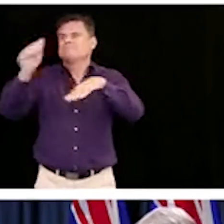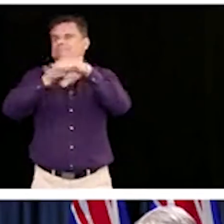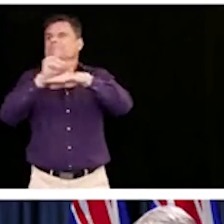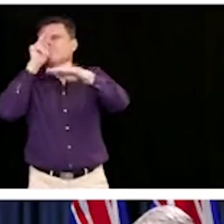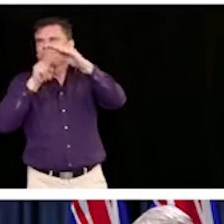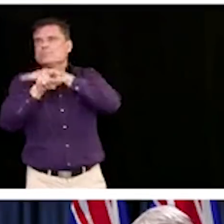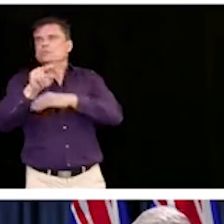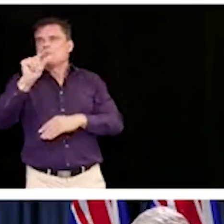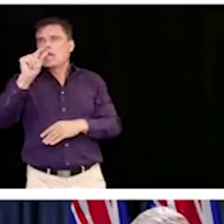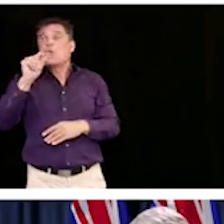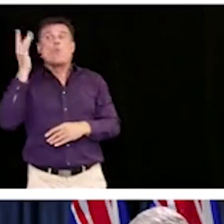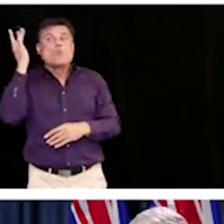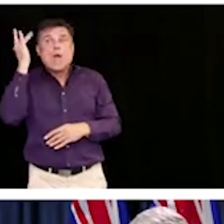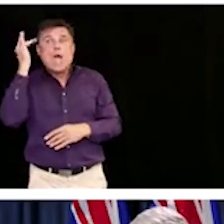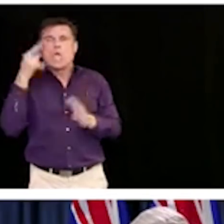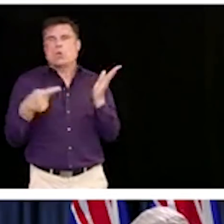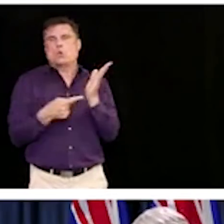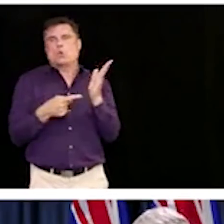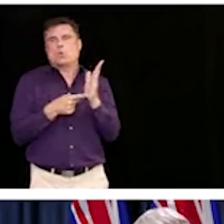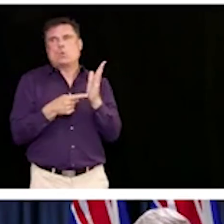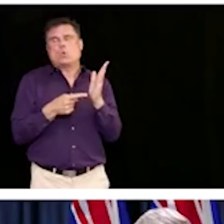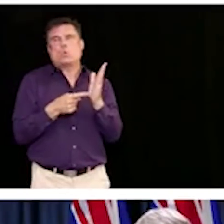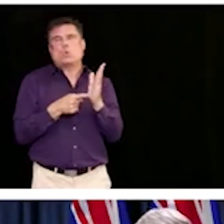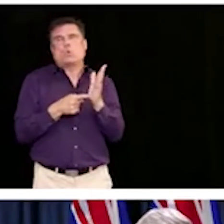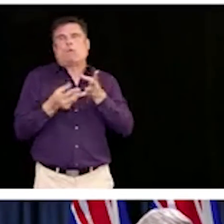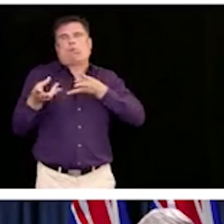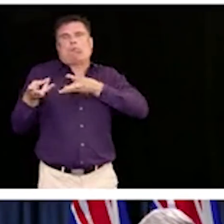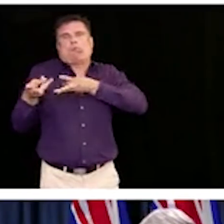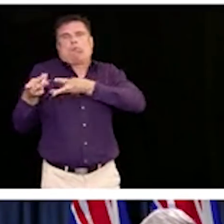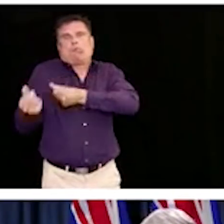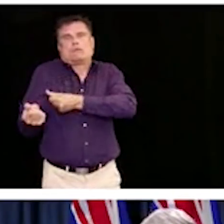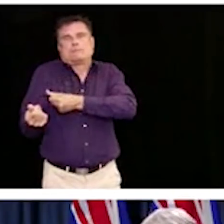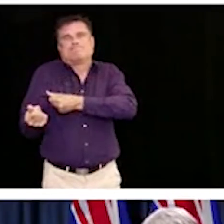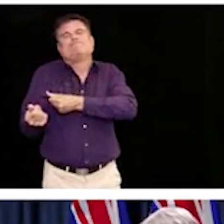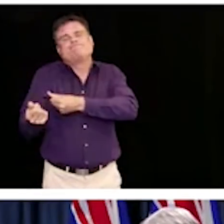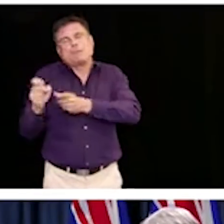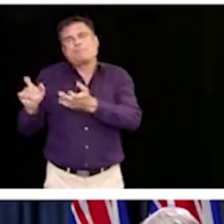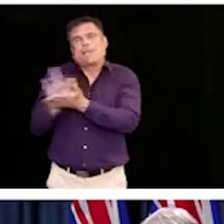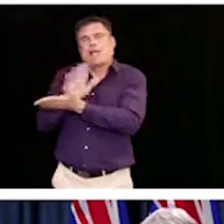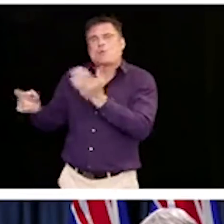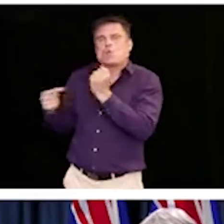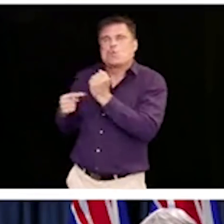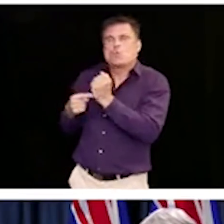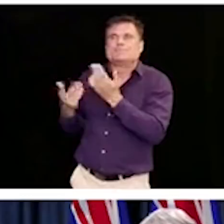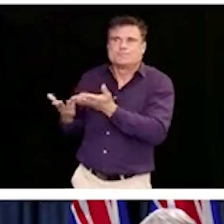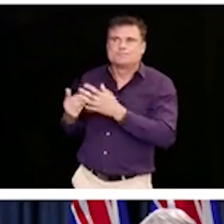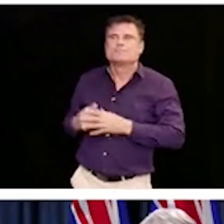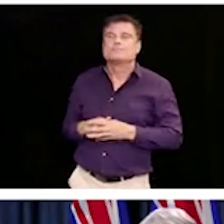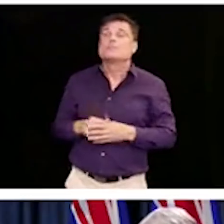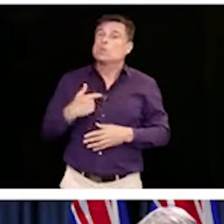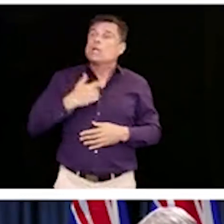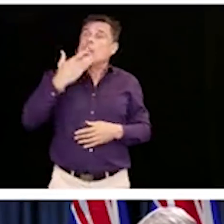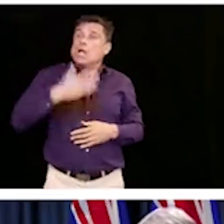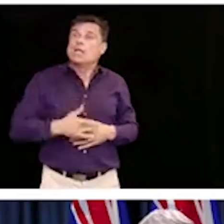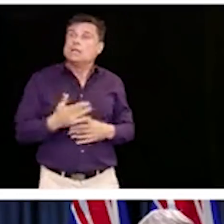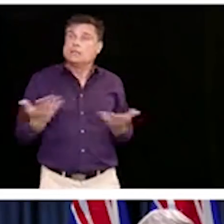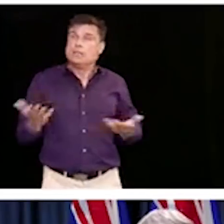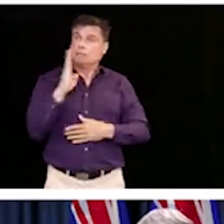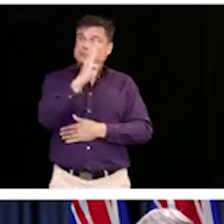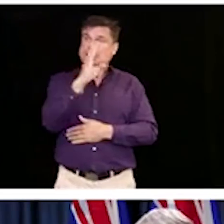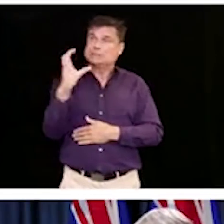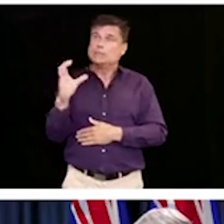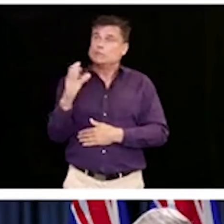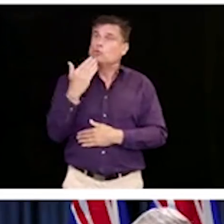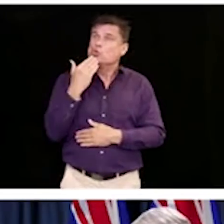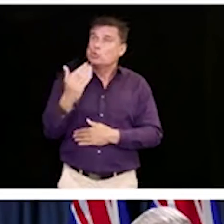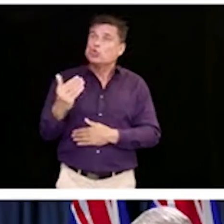levels and also due to a lower GDP assumed under the scenario. We've been very fortunate. We've had in BC one of the best debt